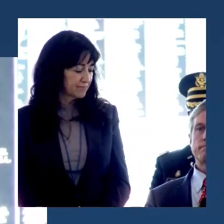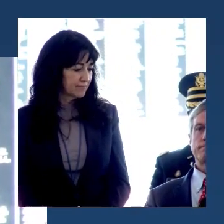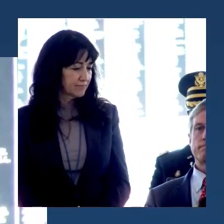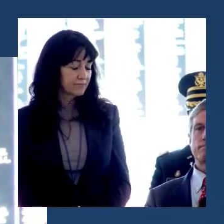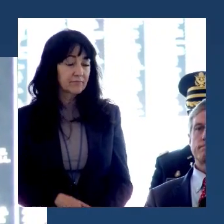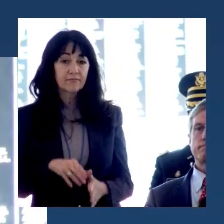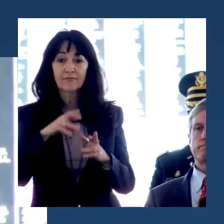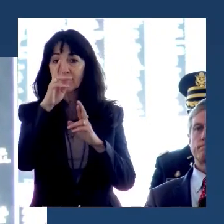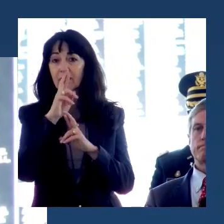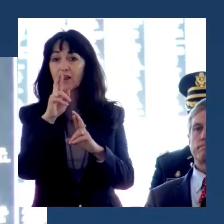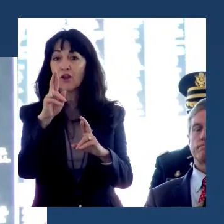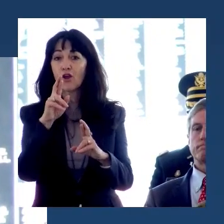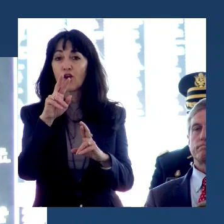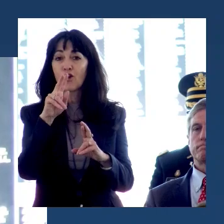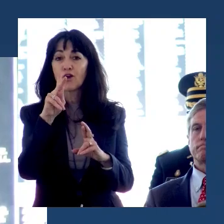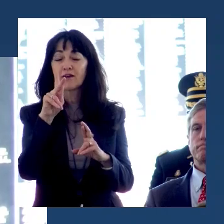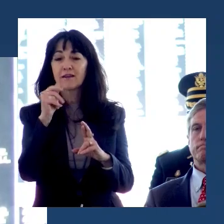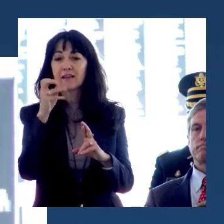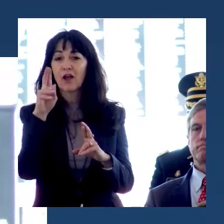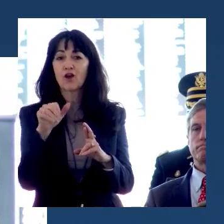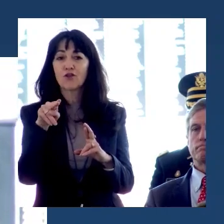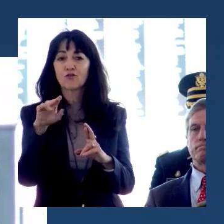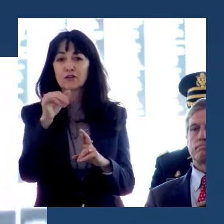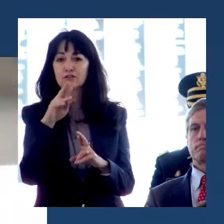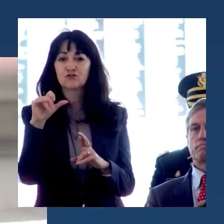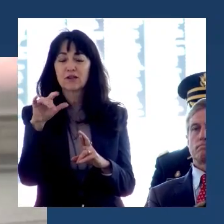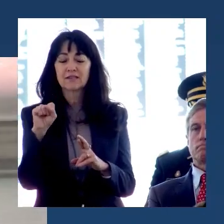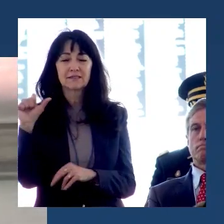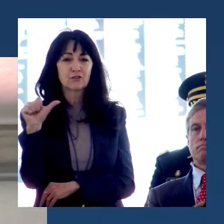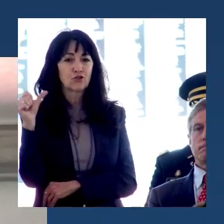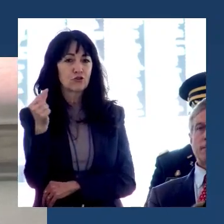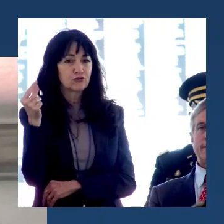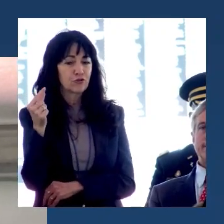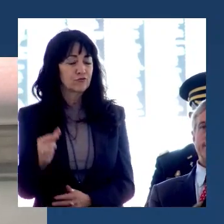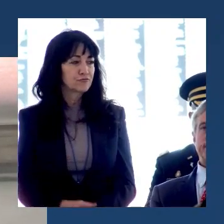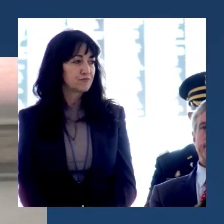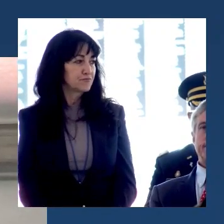The Honorable Katherine Jennings, Attorney General.